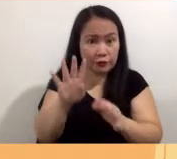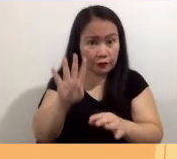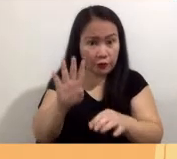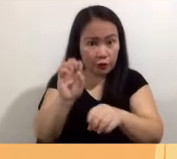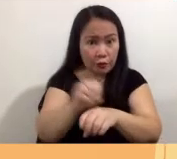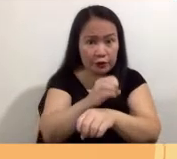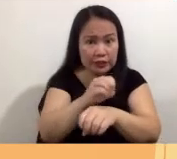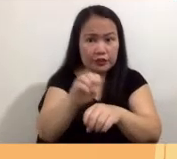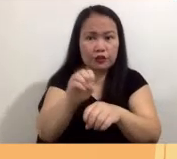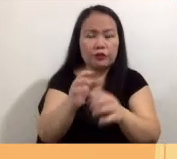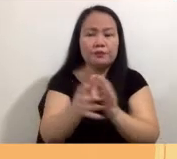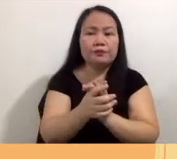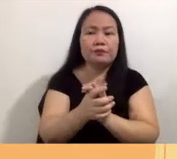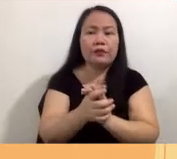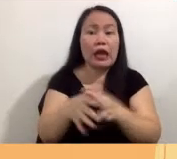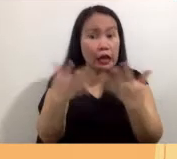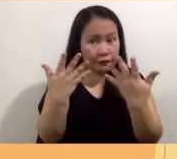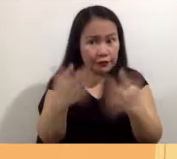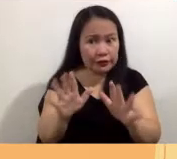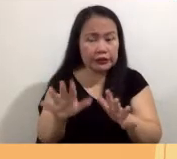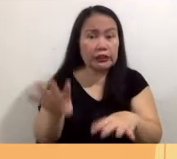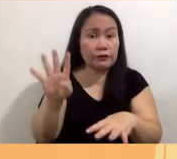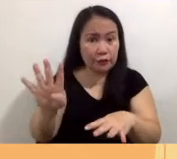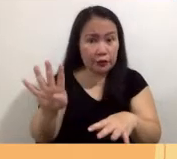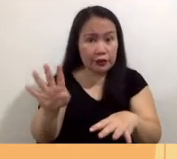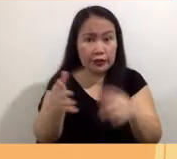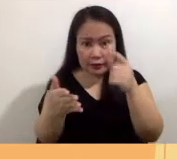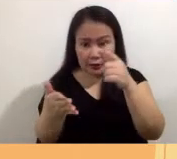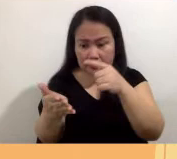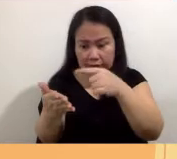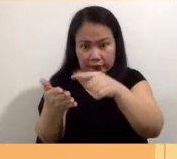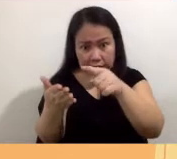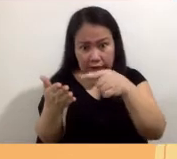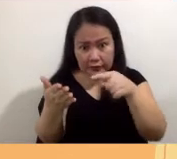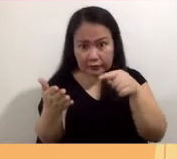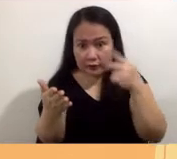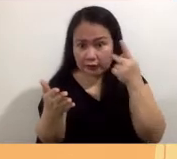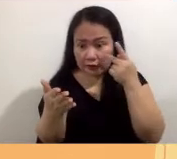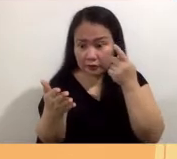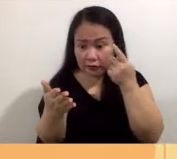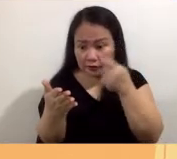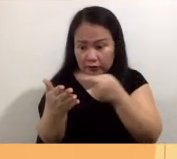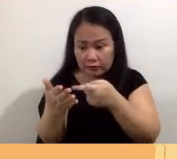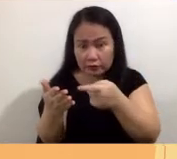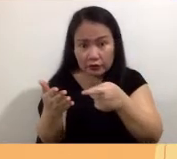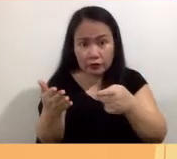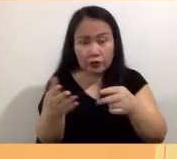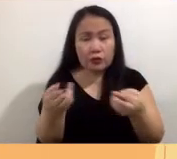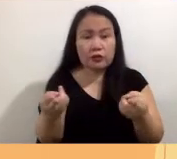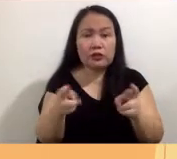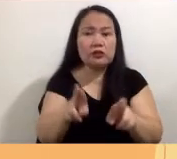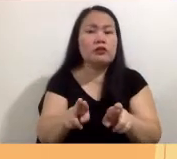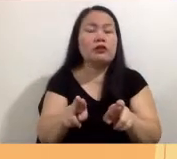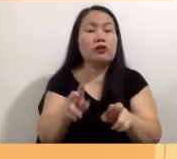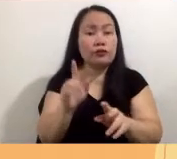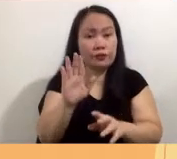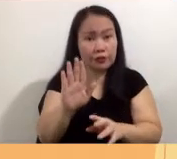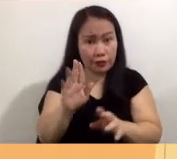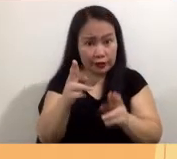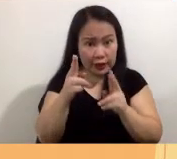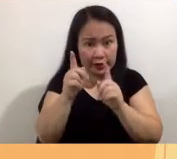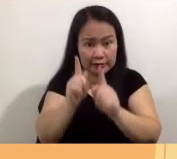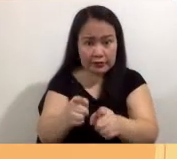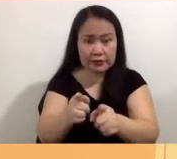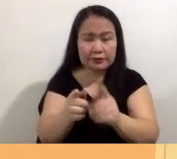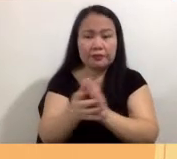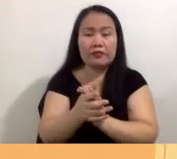carrying out the plan, check the result. So, always check the result of your answer.